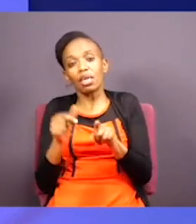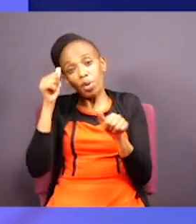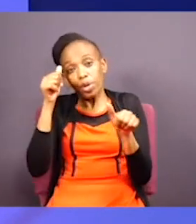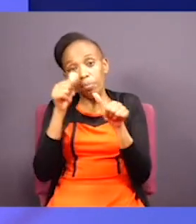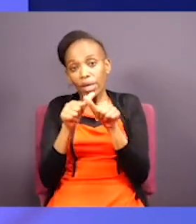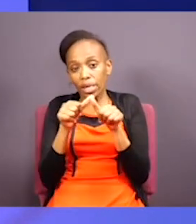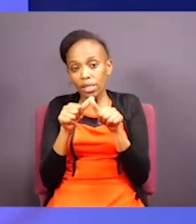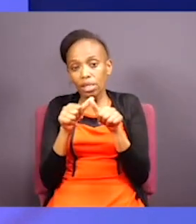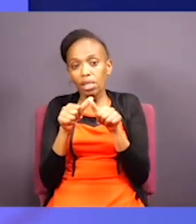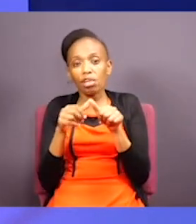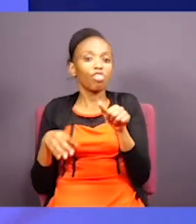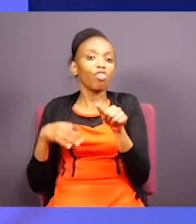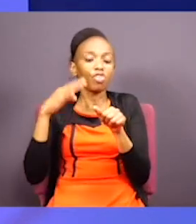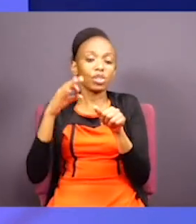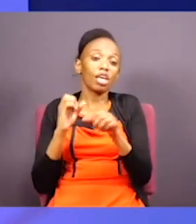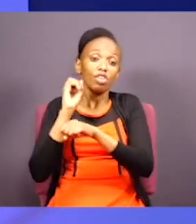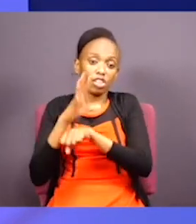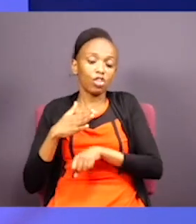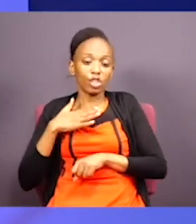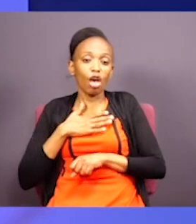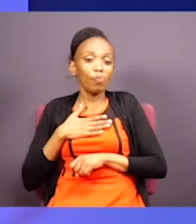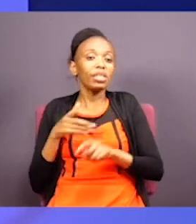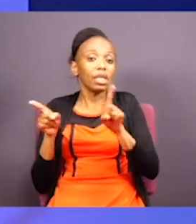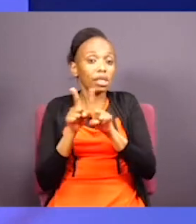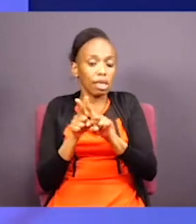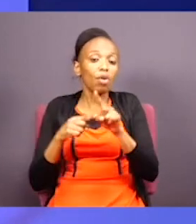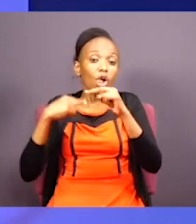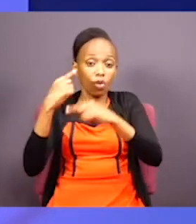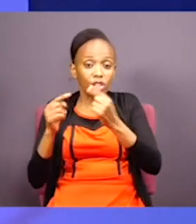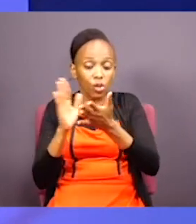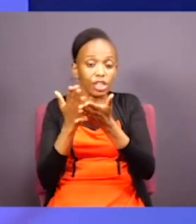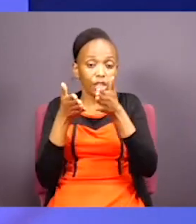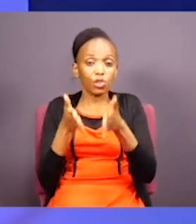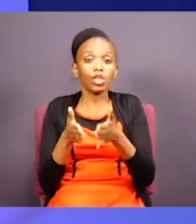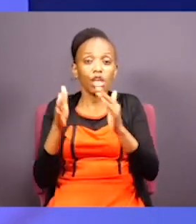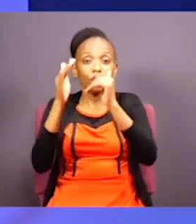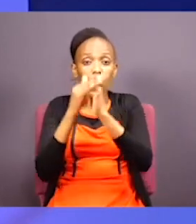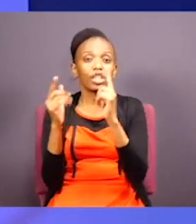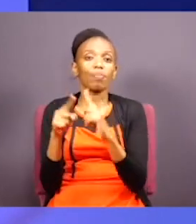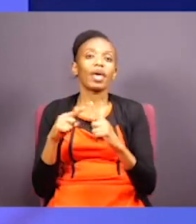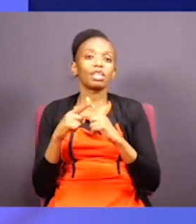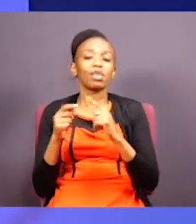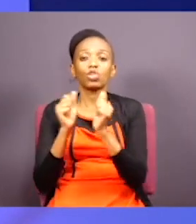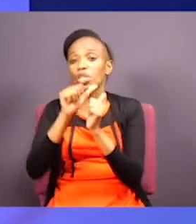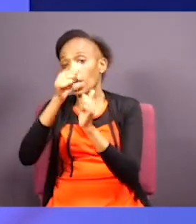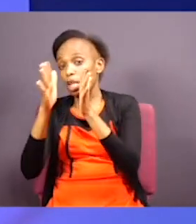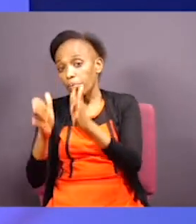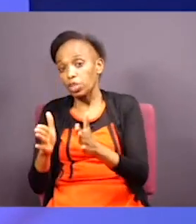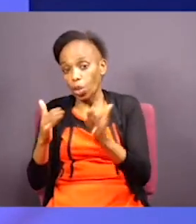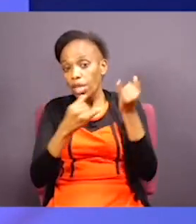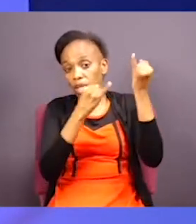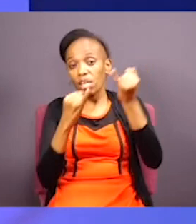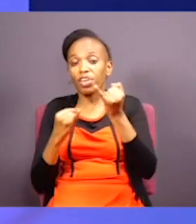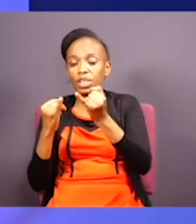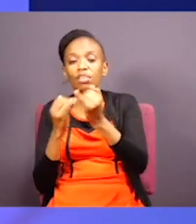for future videos. Please, why don't you also go ahead, share today's worship experience with someone else, invite your friends